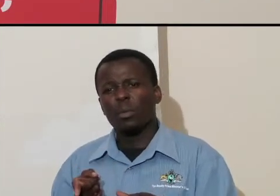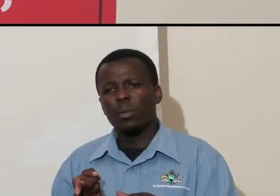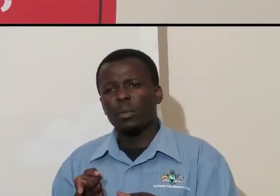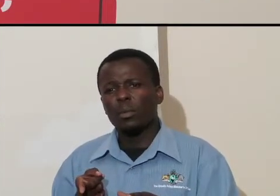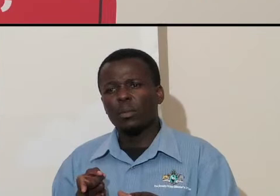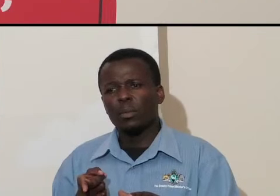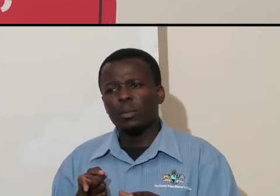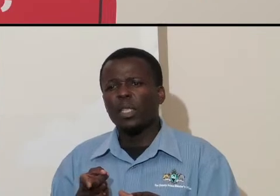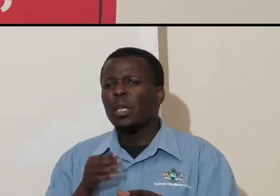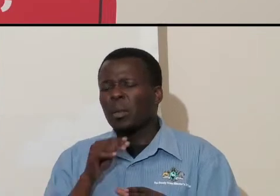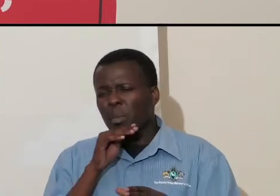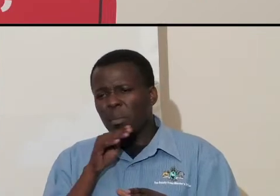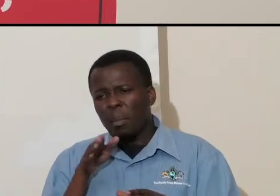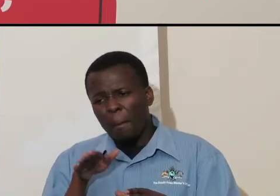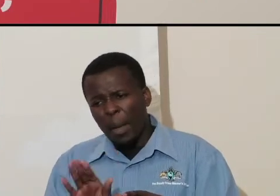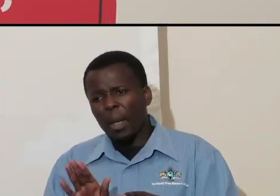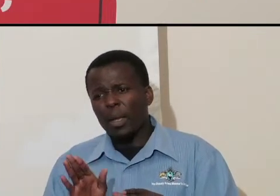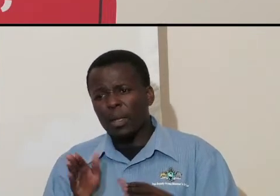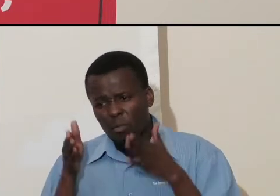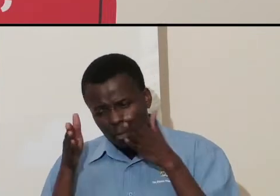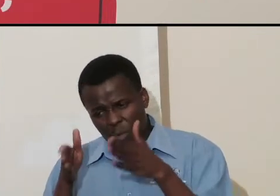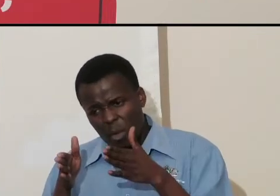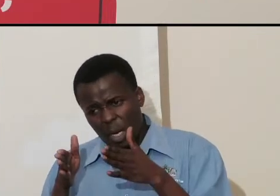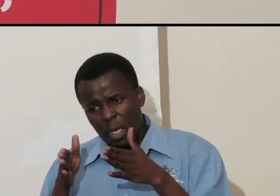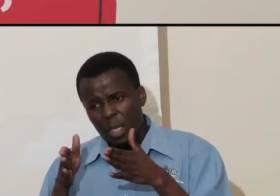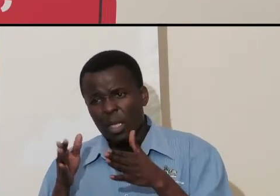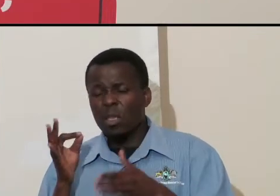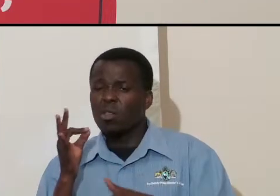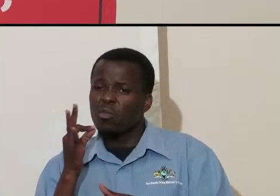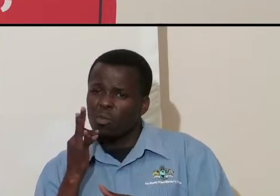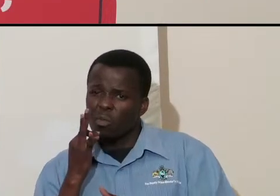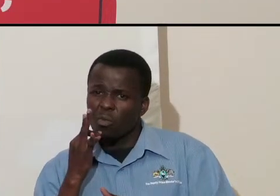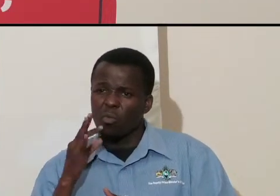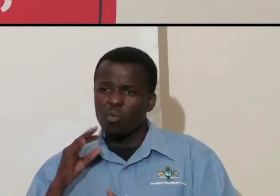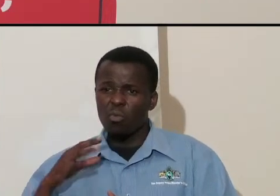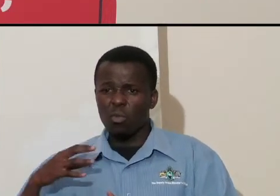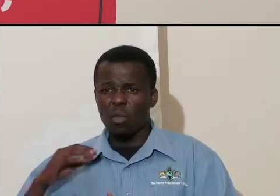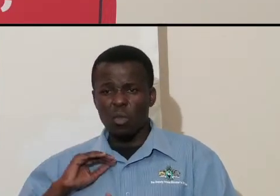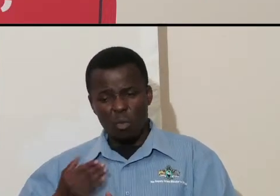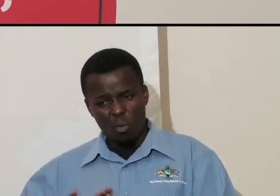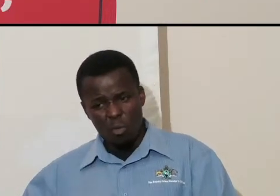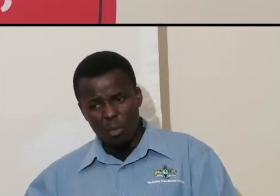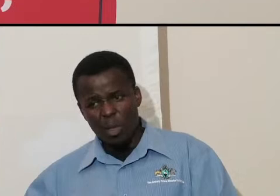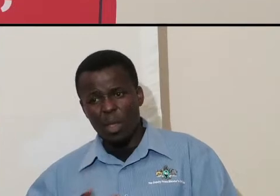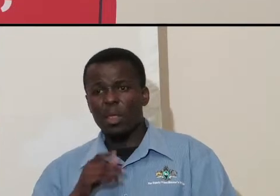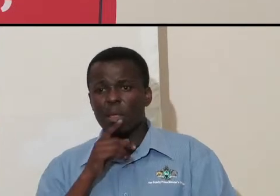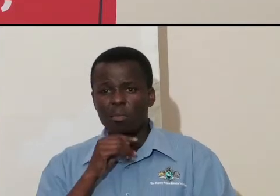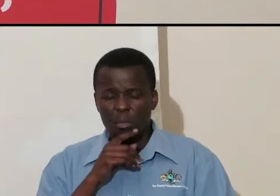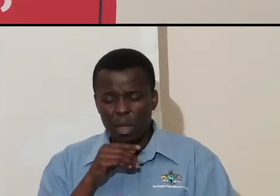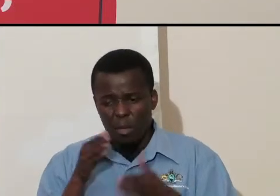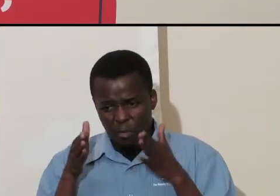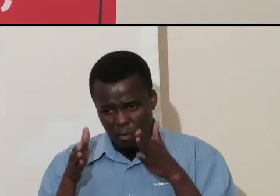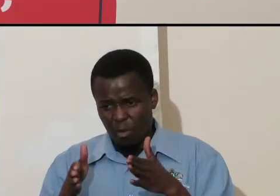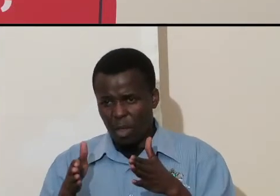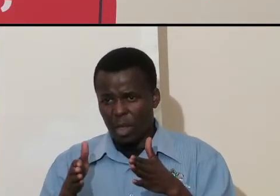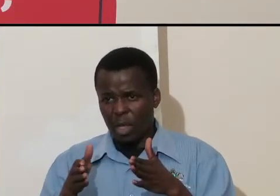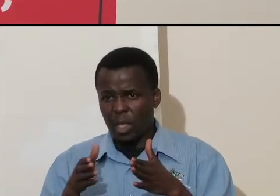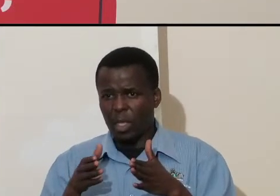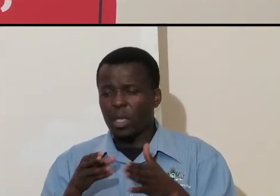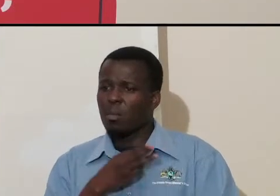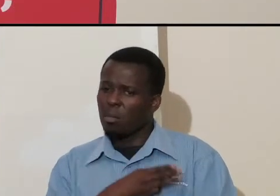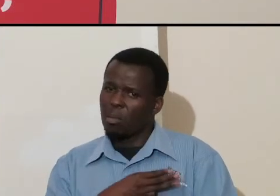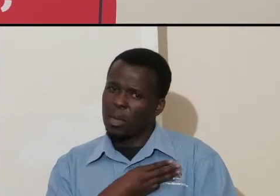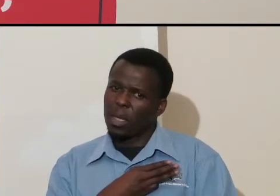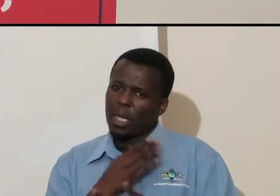adolescent girls, young men and young women, are not placed in the center of the response. It is very important for us to be doing